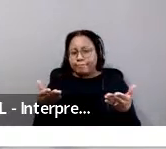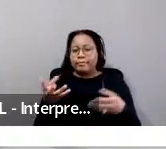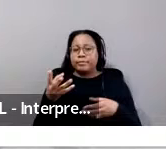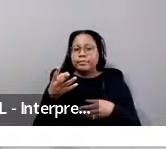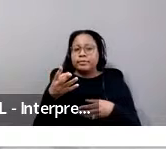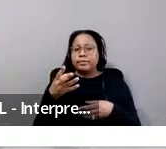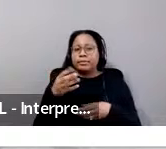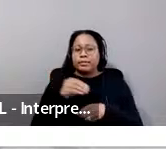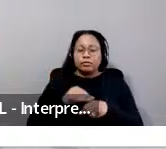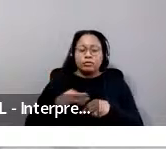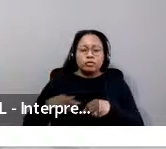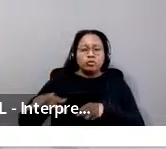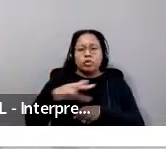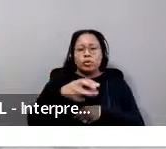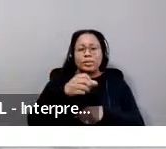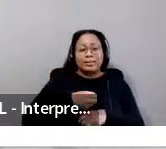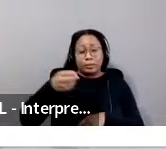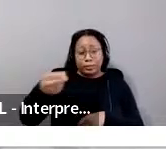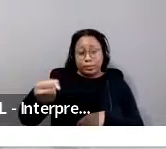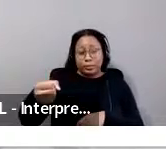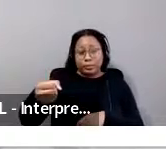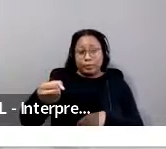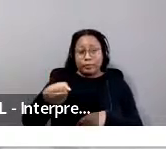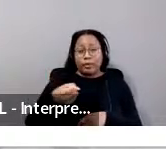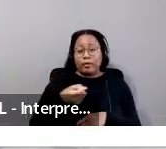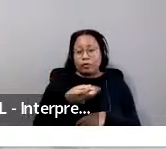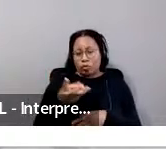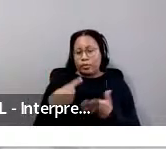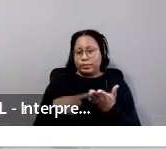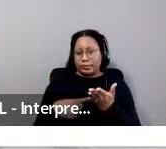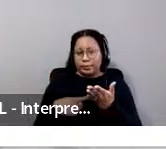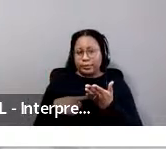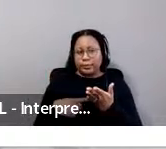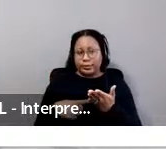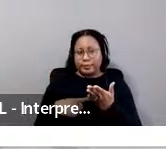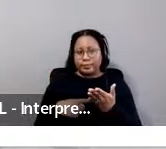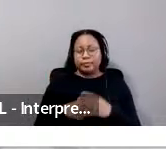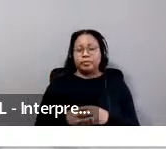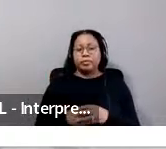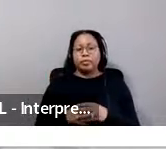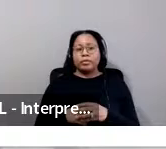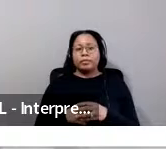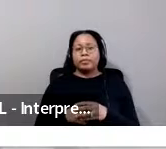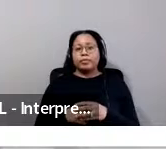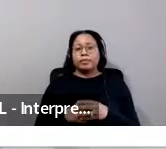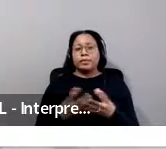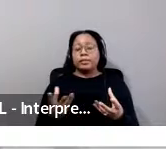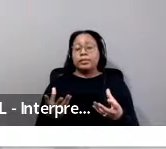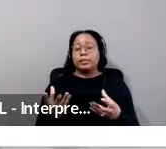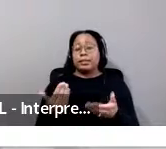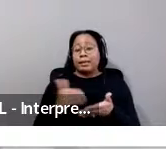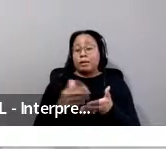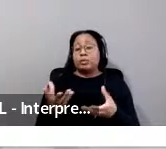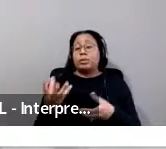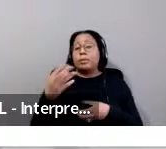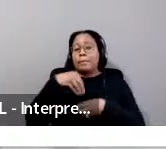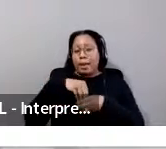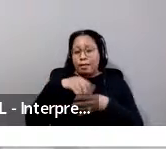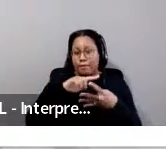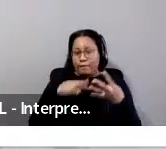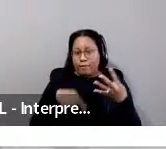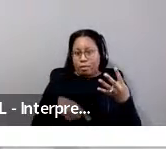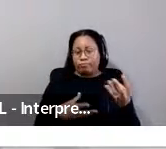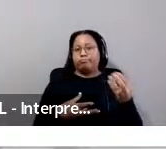We talked about a couple of those factors. It's a composite indicator Again, we're combining those factors into a